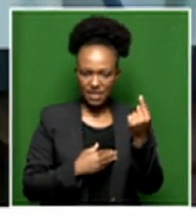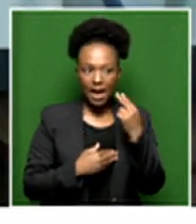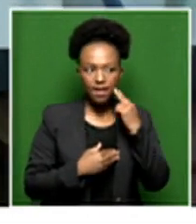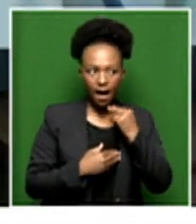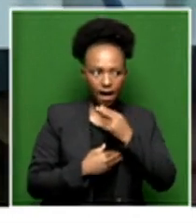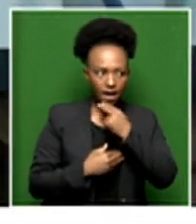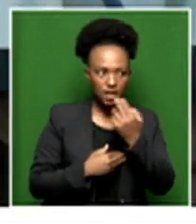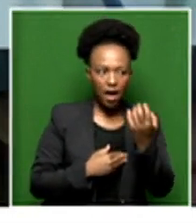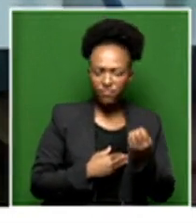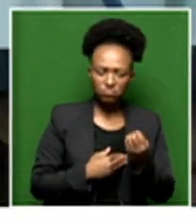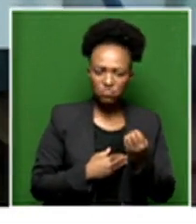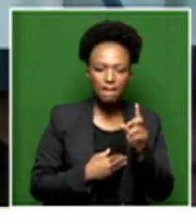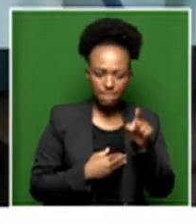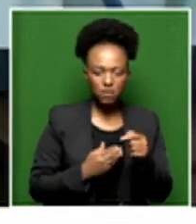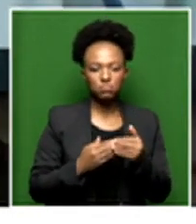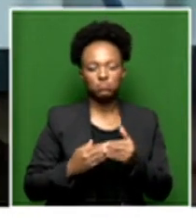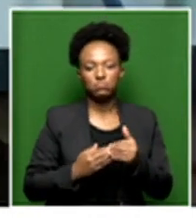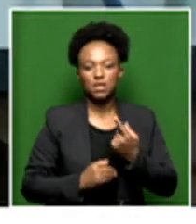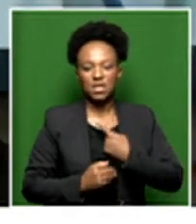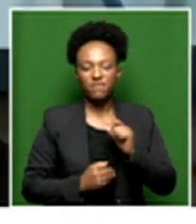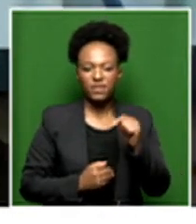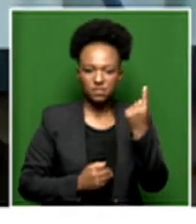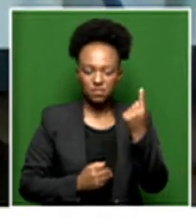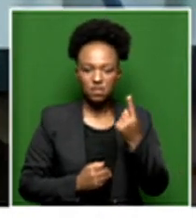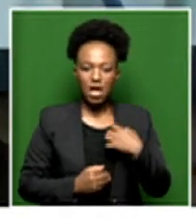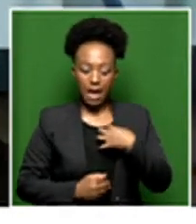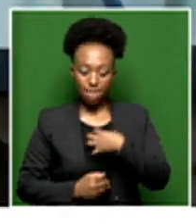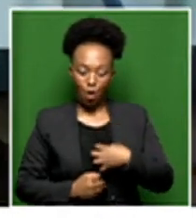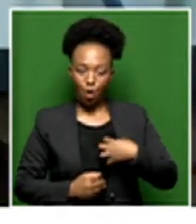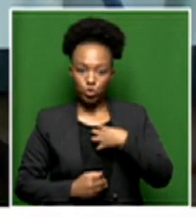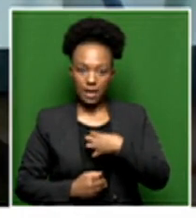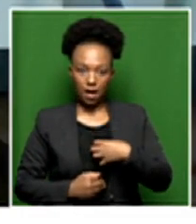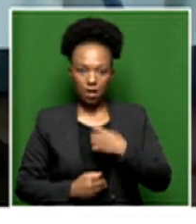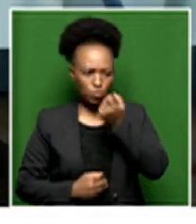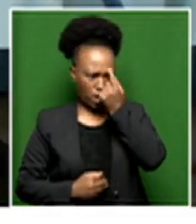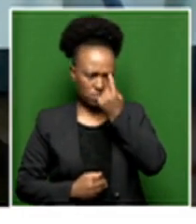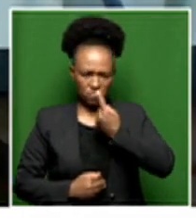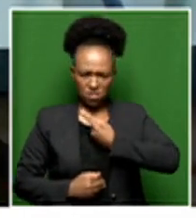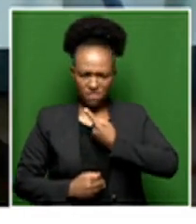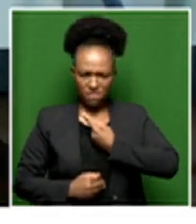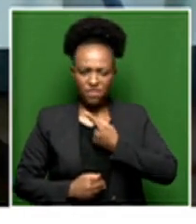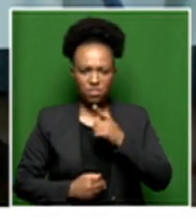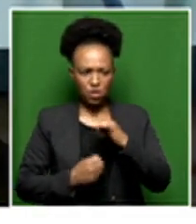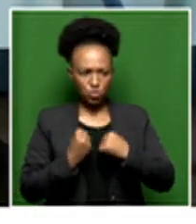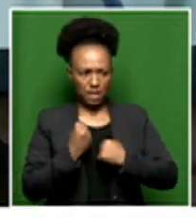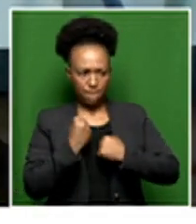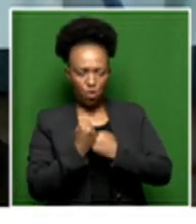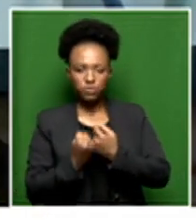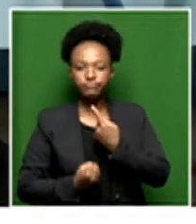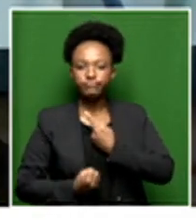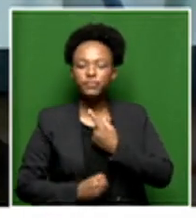have. So I think it begins with understanding your own emotional responses and putting in supports to help you with